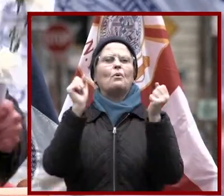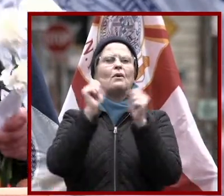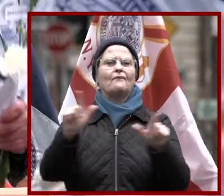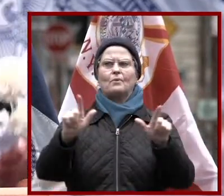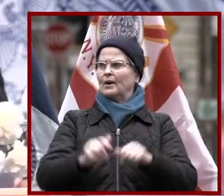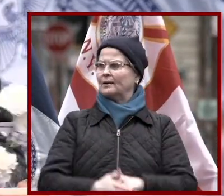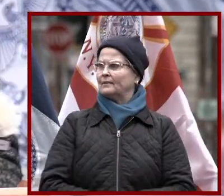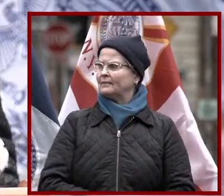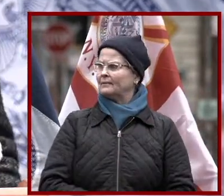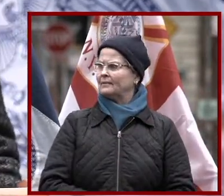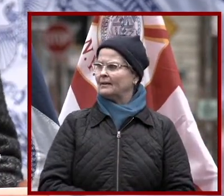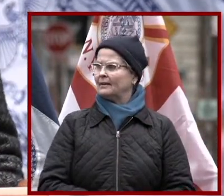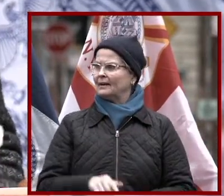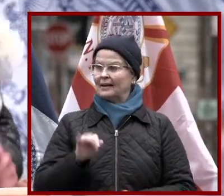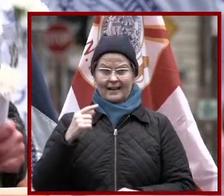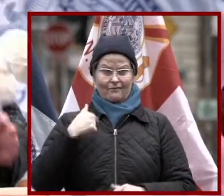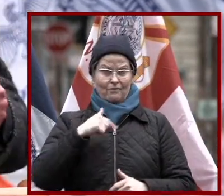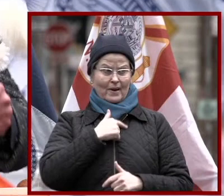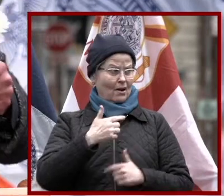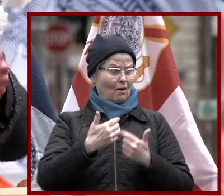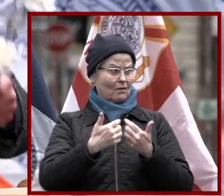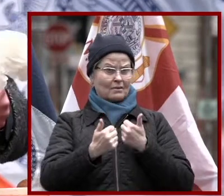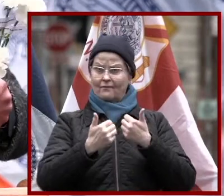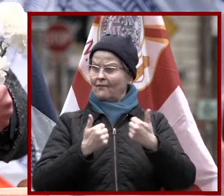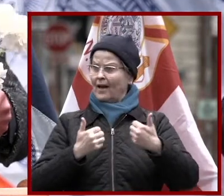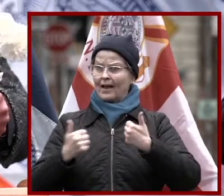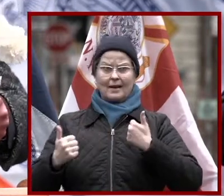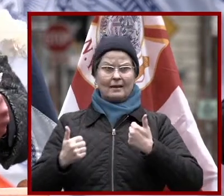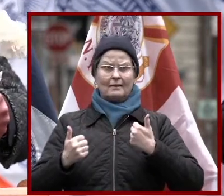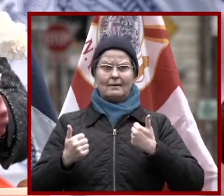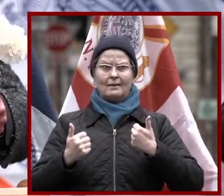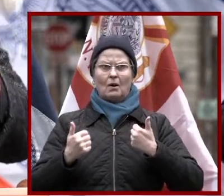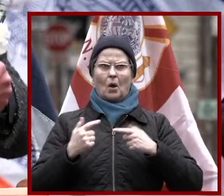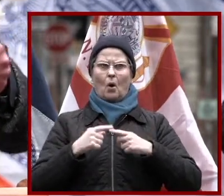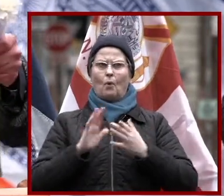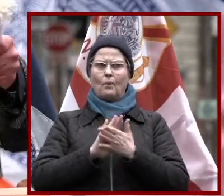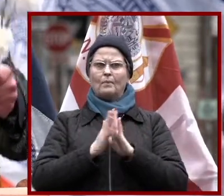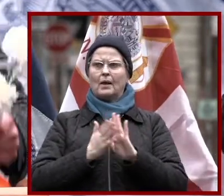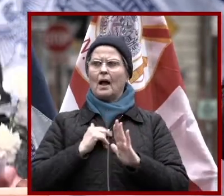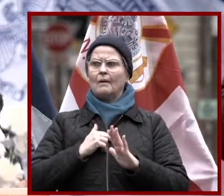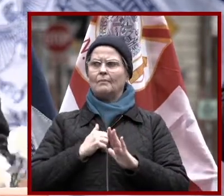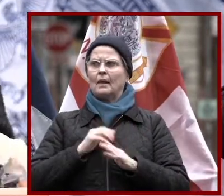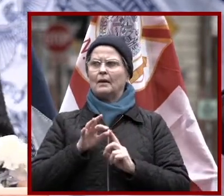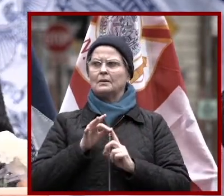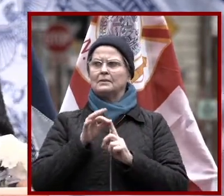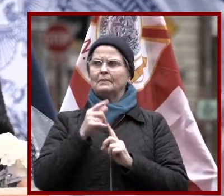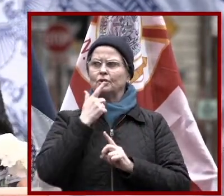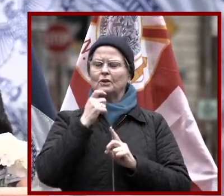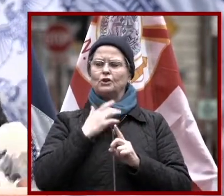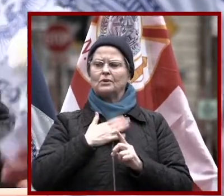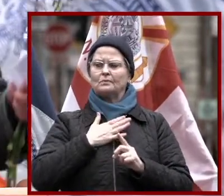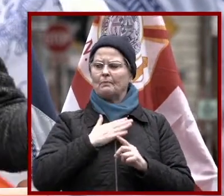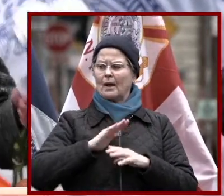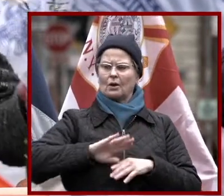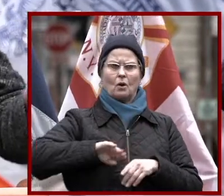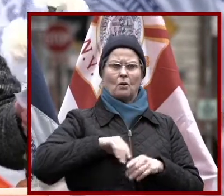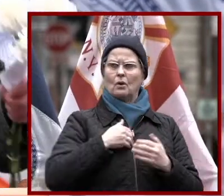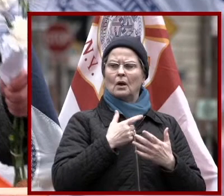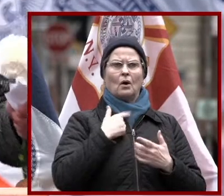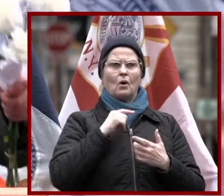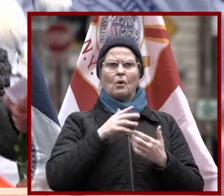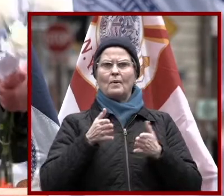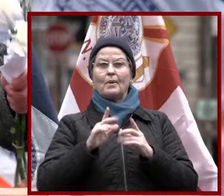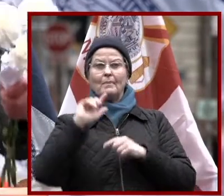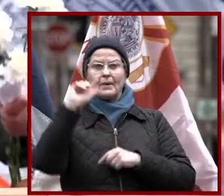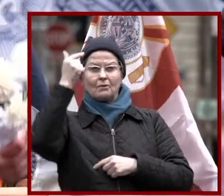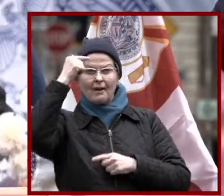Because when we're divided, when we let special interests get in our way, when we allow government